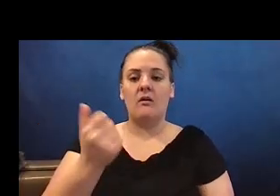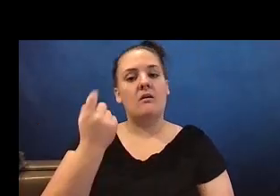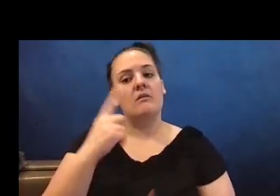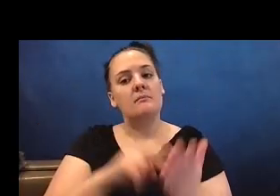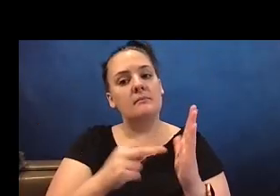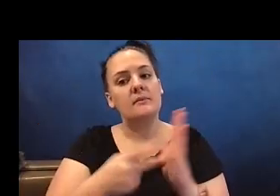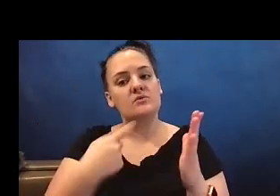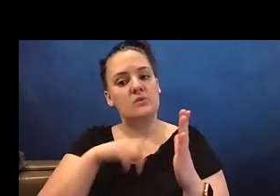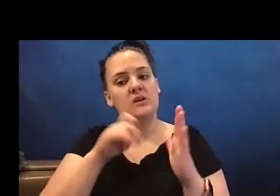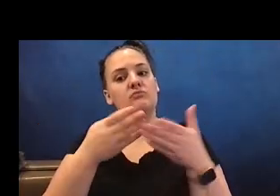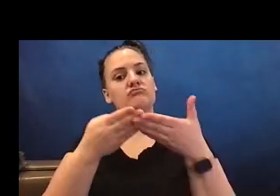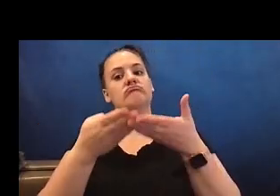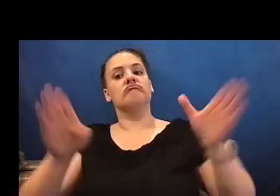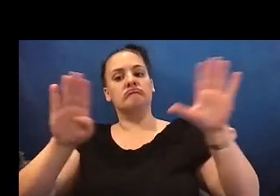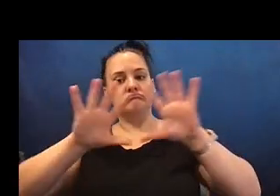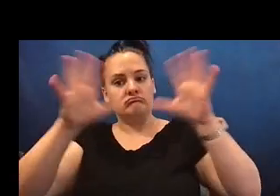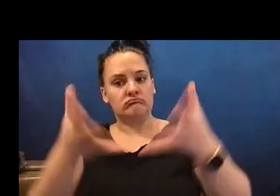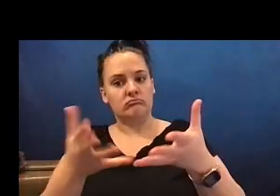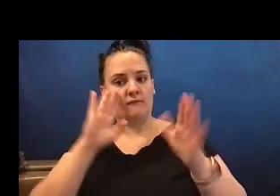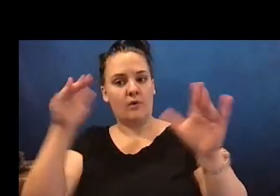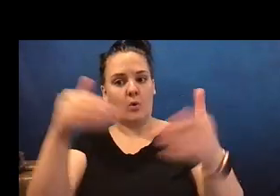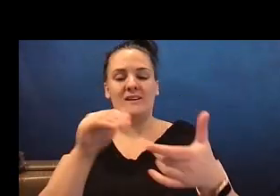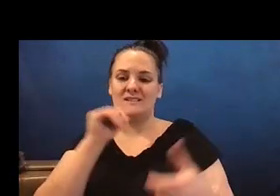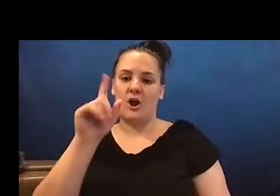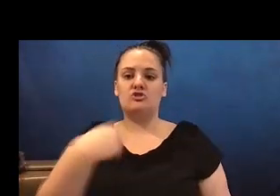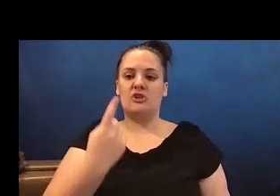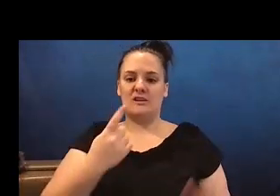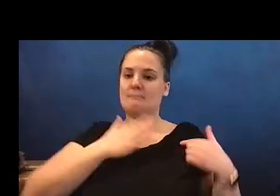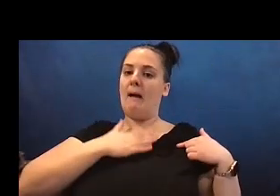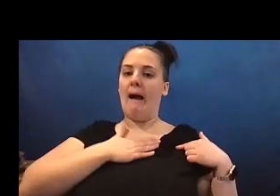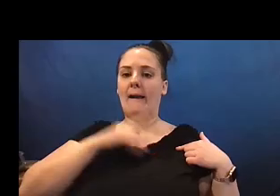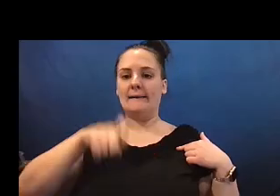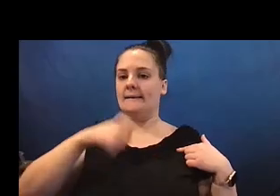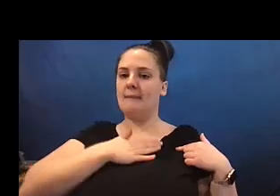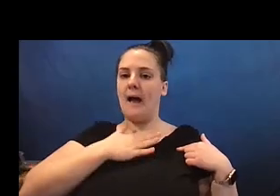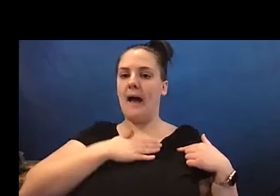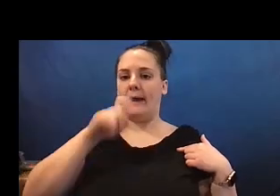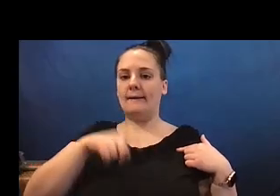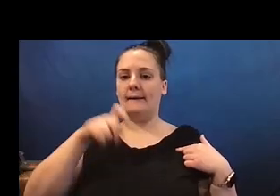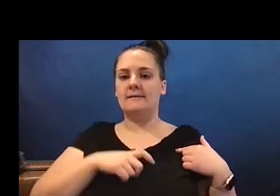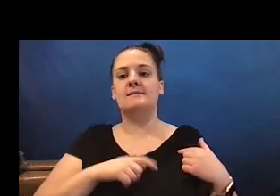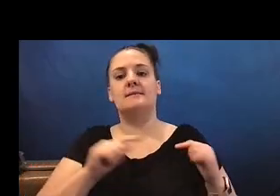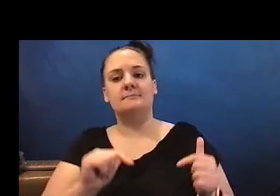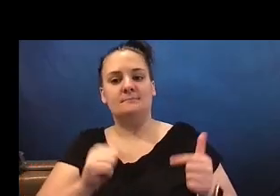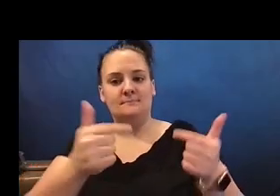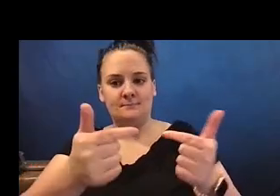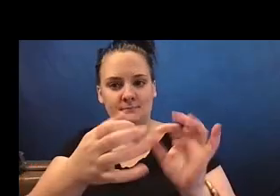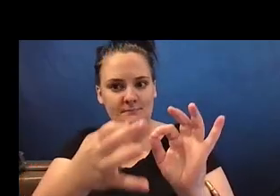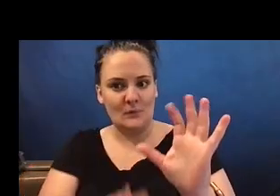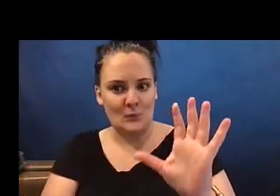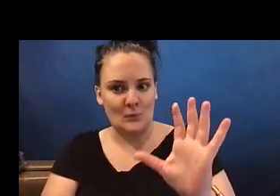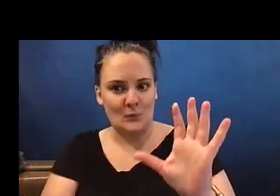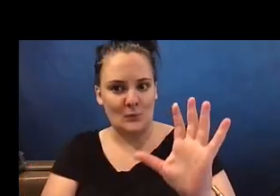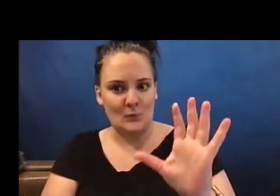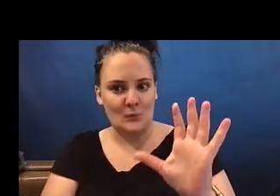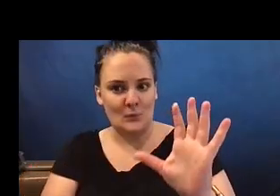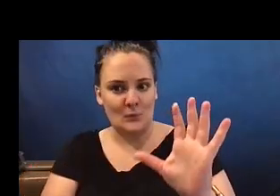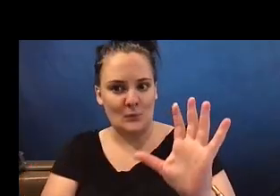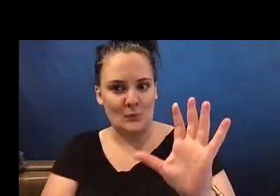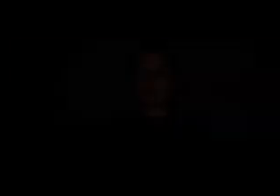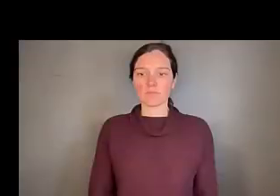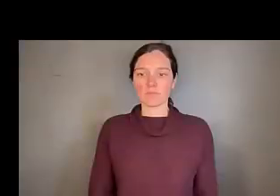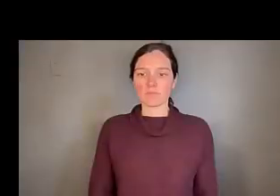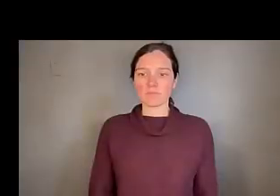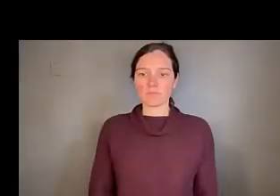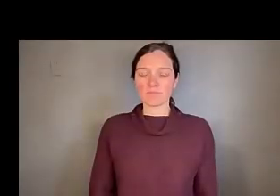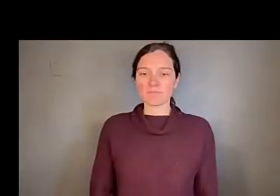greater whole, not what's in it for ourselves. Thank you, Margot. Really appreciate that. Donna, anything to add? No,